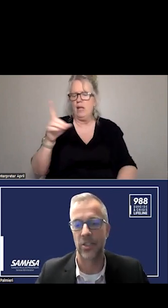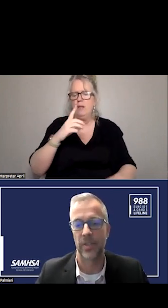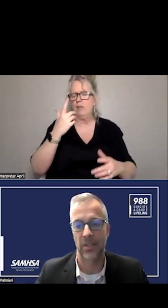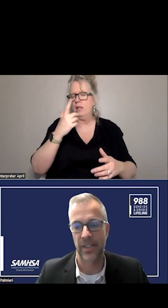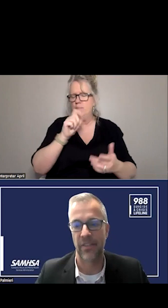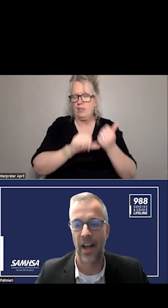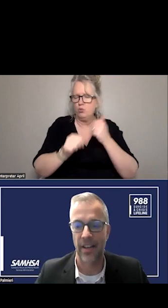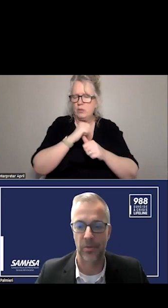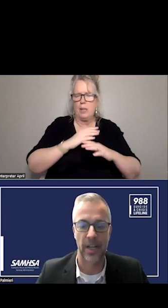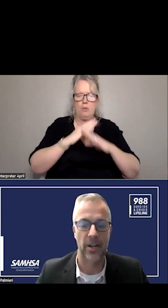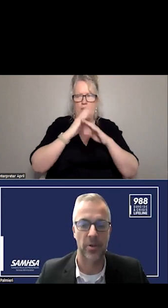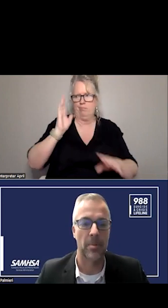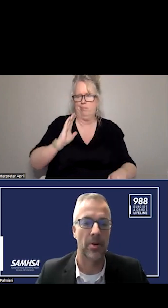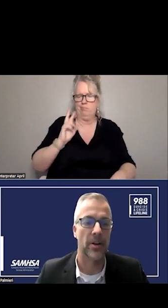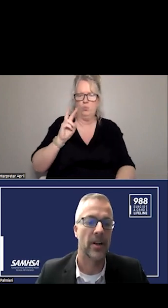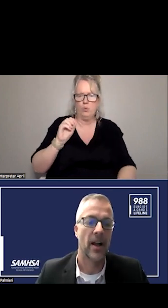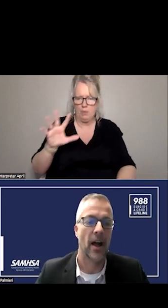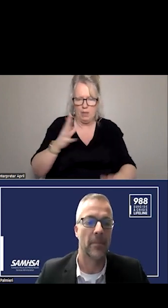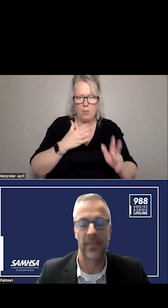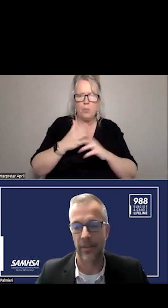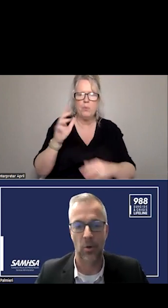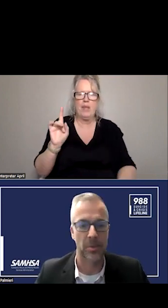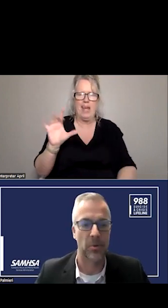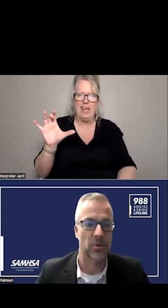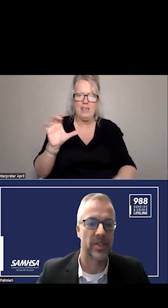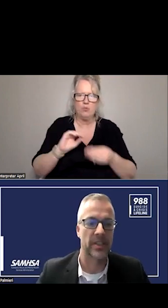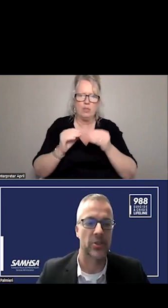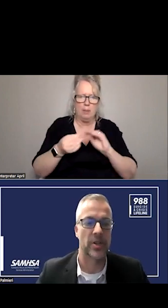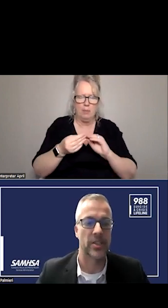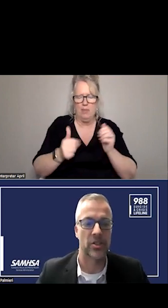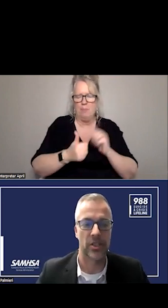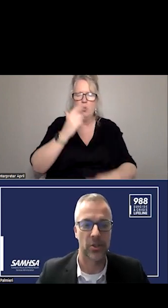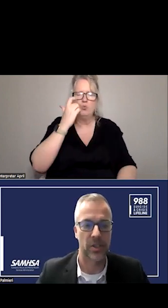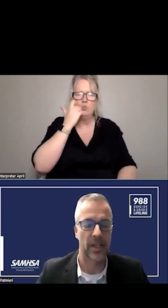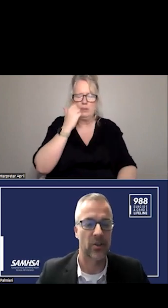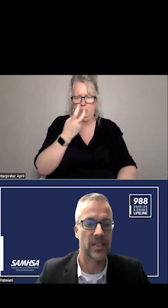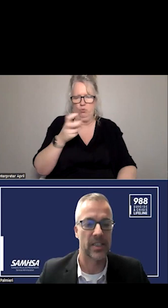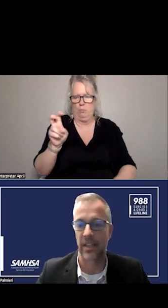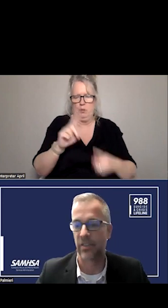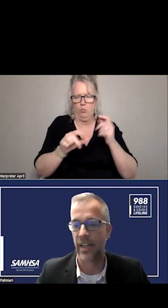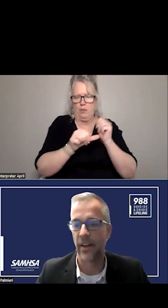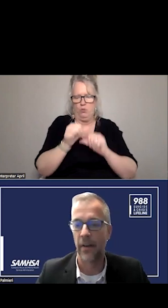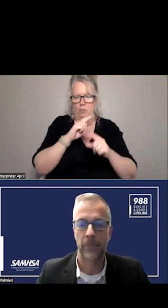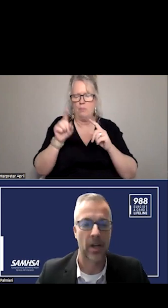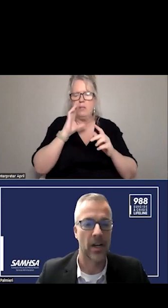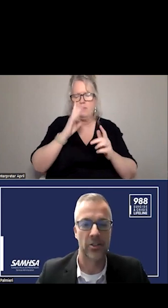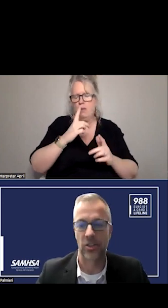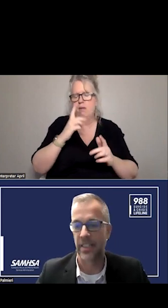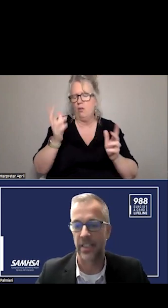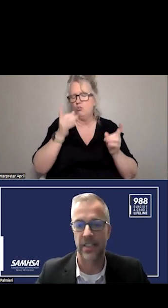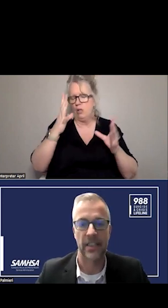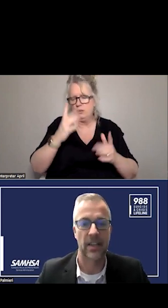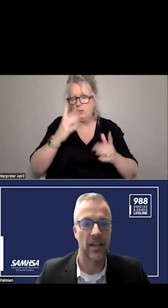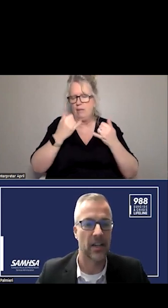back in 2005 through the 800 number. And then of course, most recently, the transition to the Suicide and Crisis Lifeline on